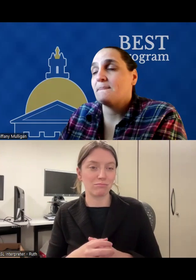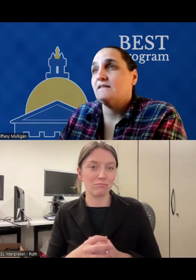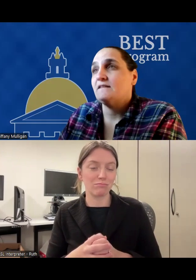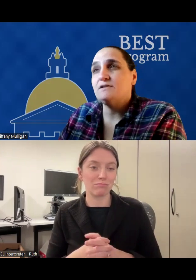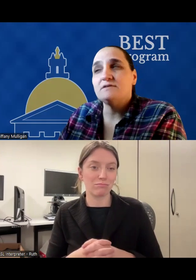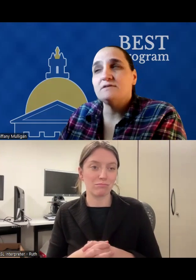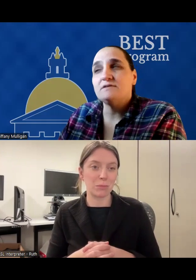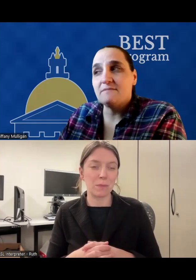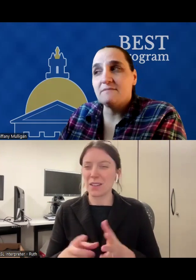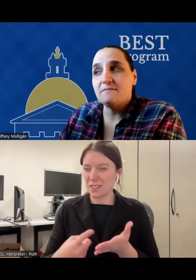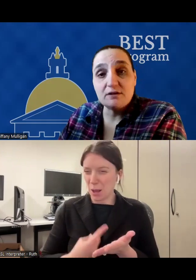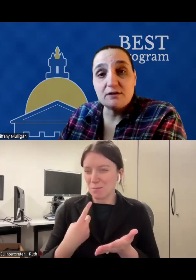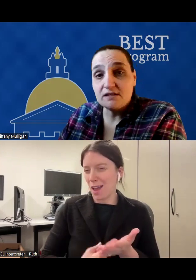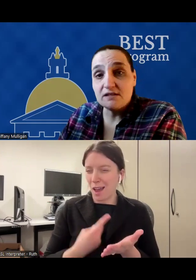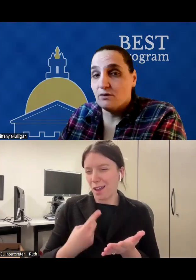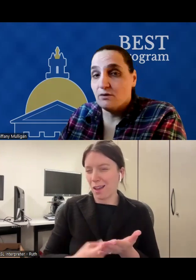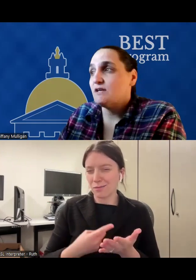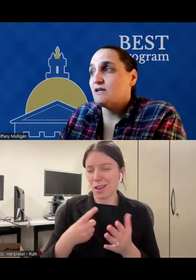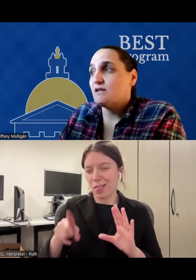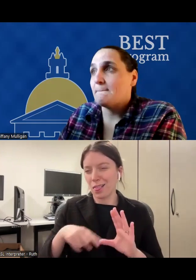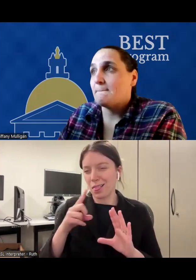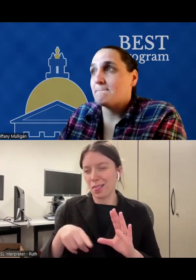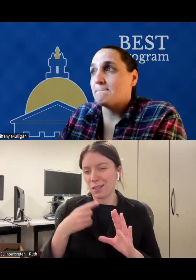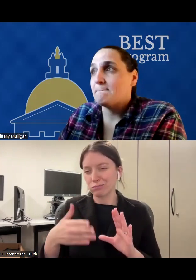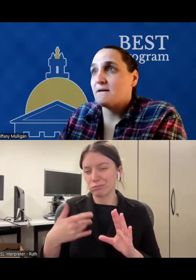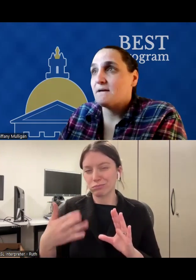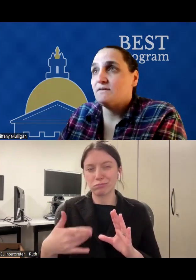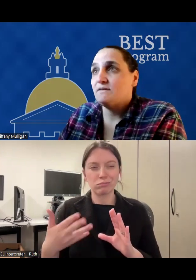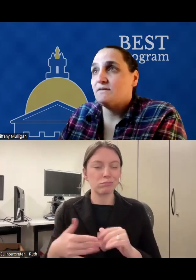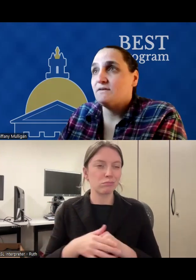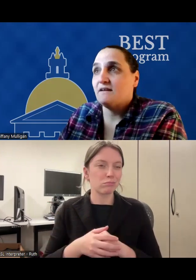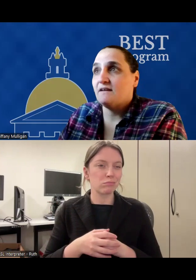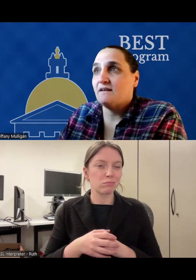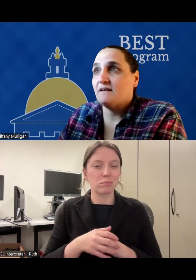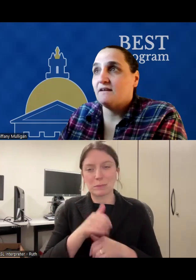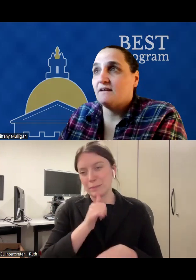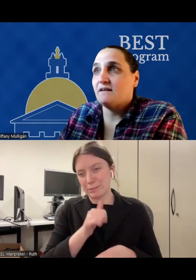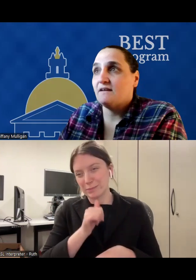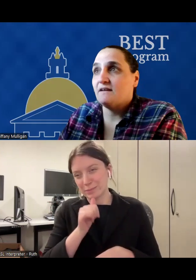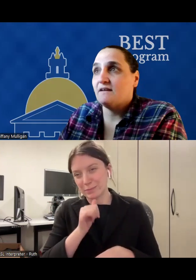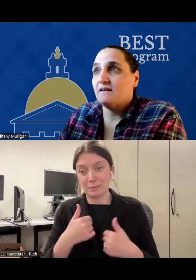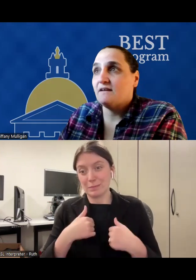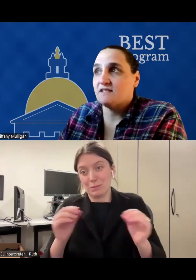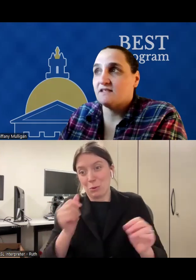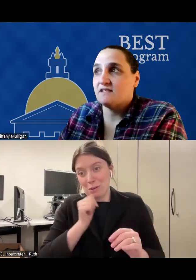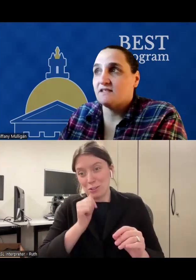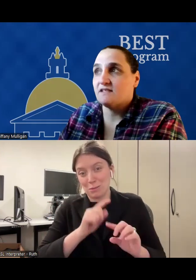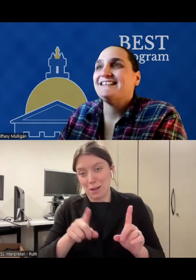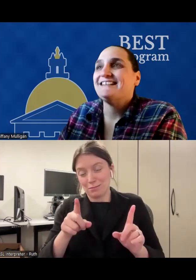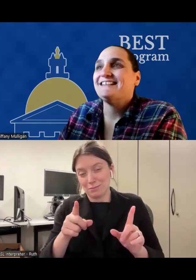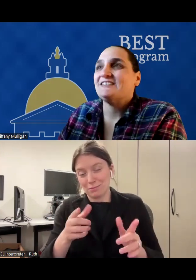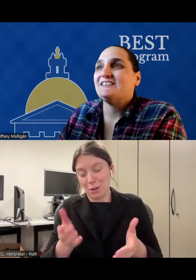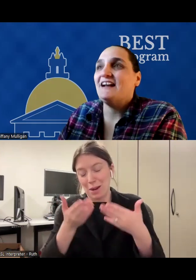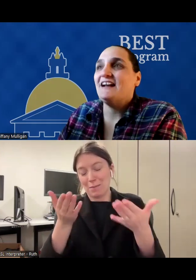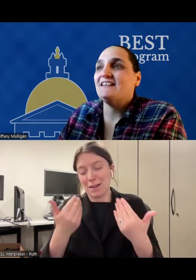They do sometimes take a little bit to load. So you need to have patience that I don't actually have.